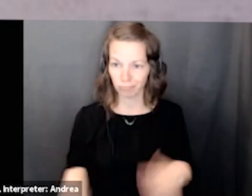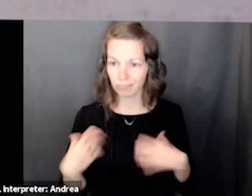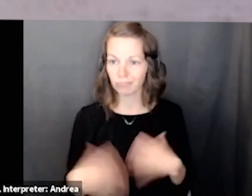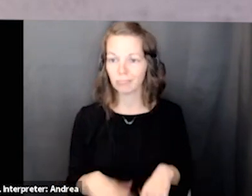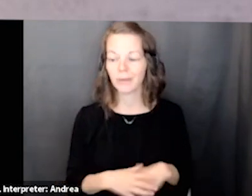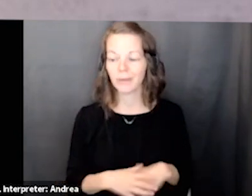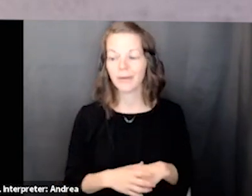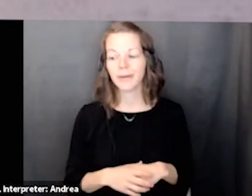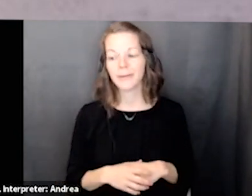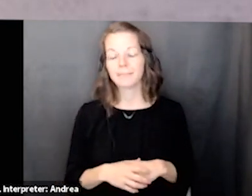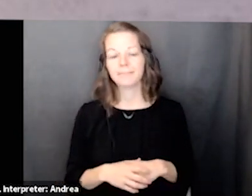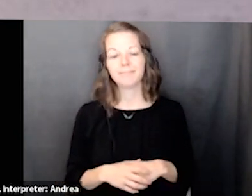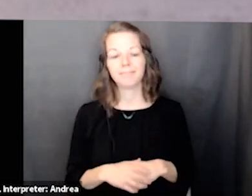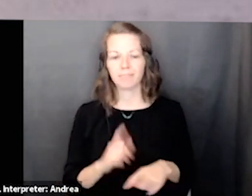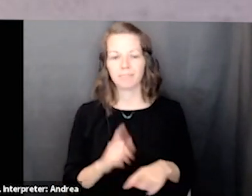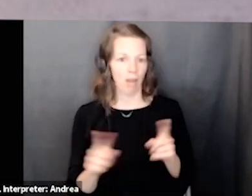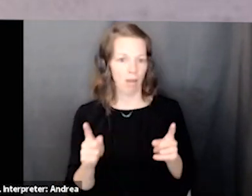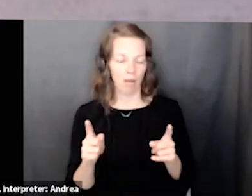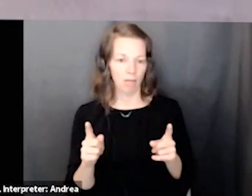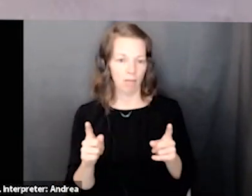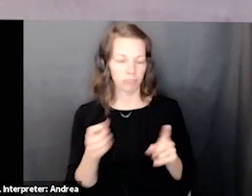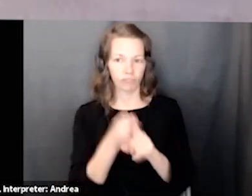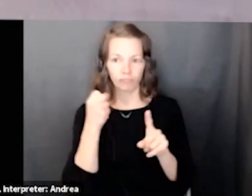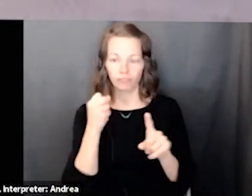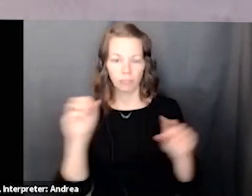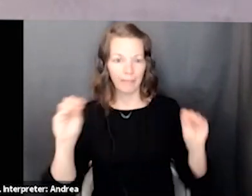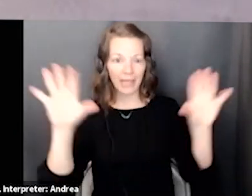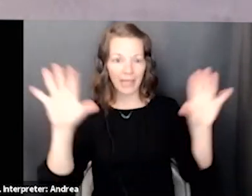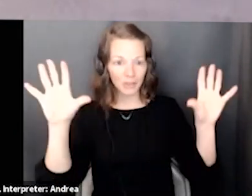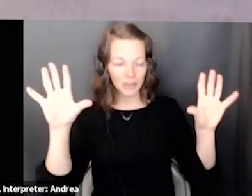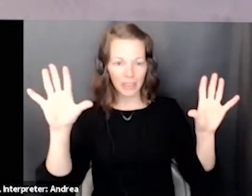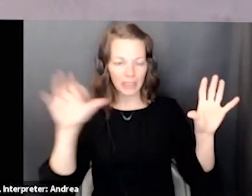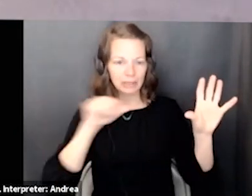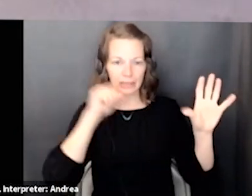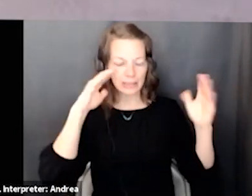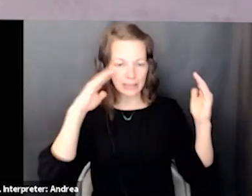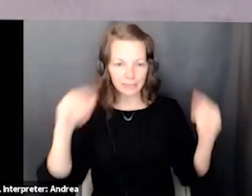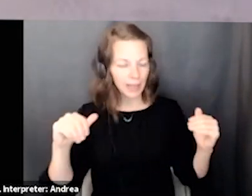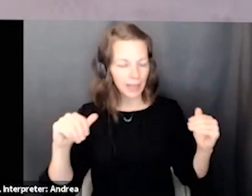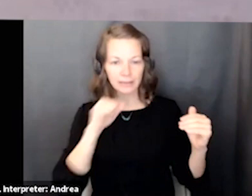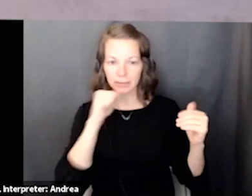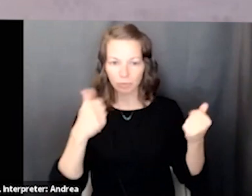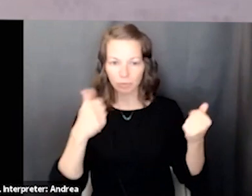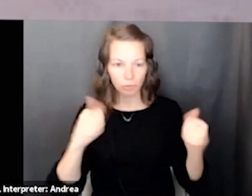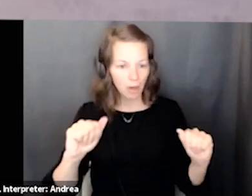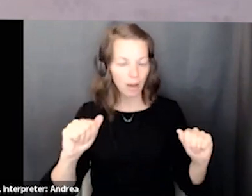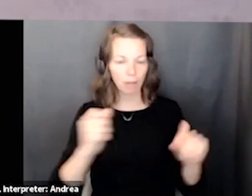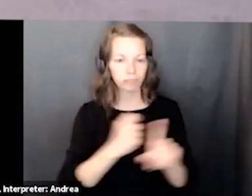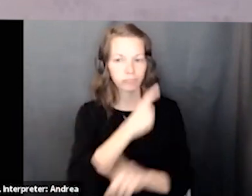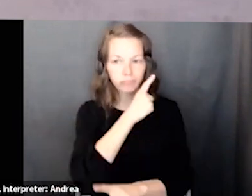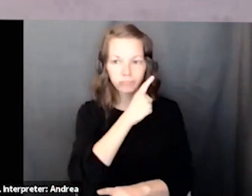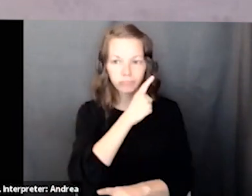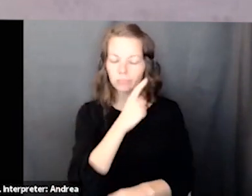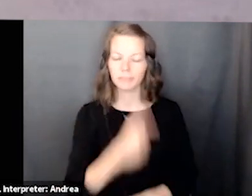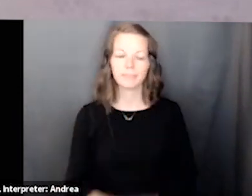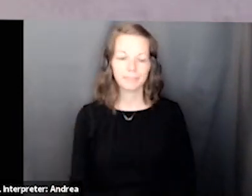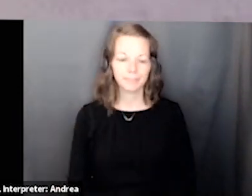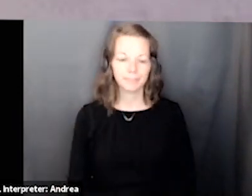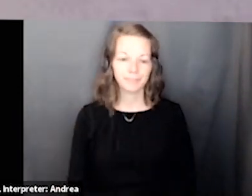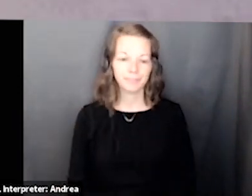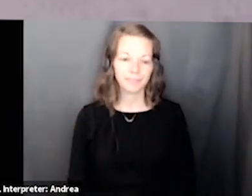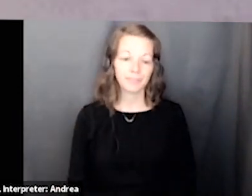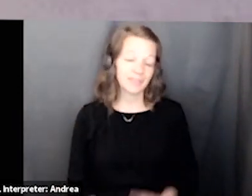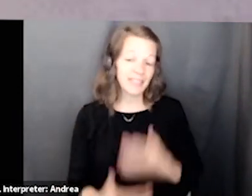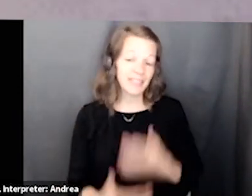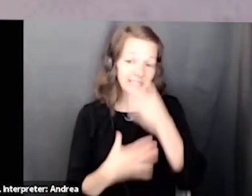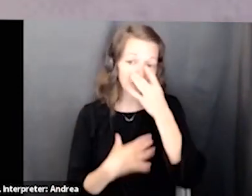so, but that was certainly magical. We never expected that to happen. And yet it's a, you know, major finding. In wow. fact,